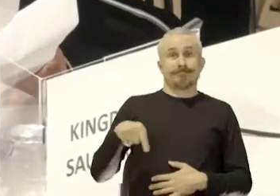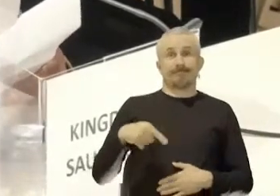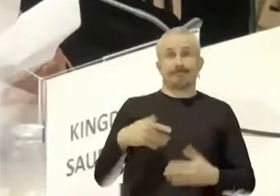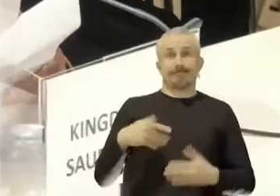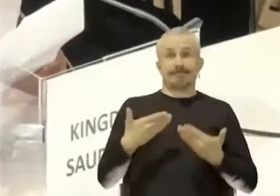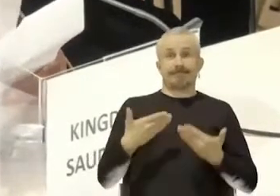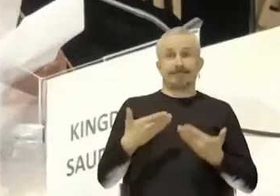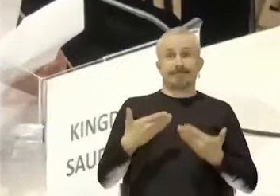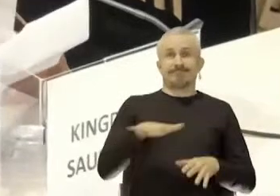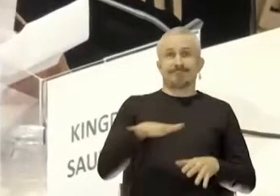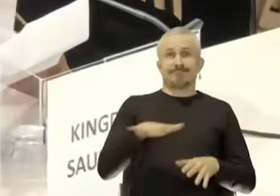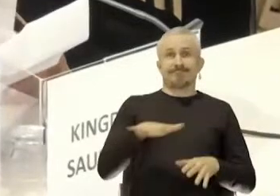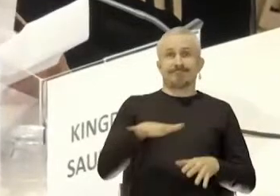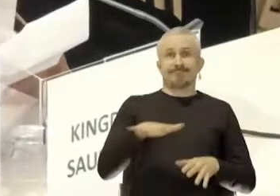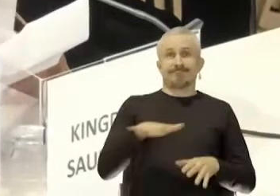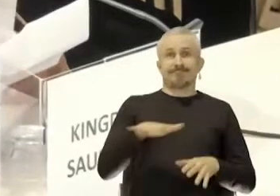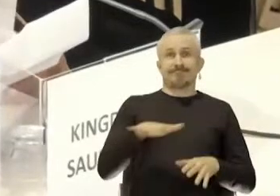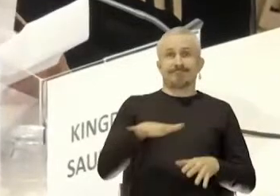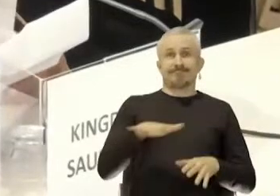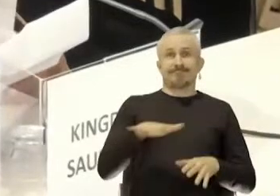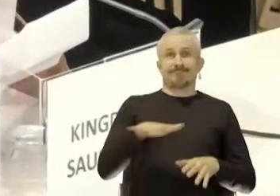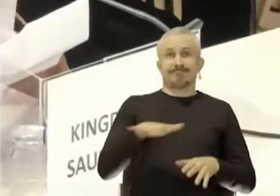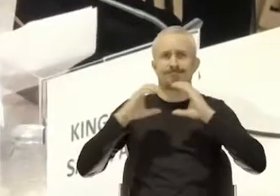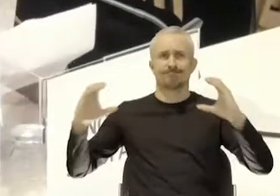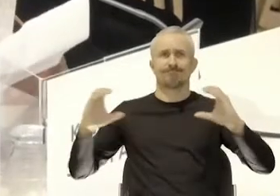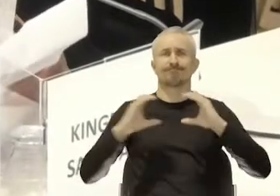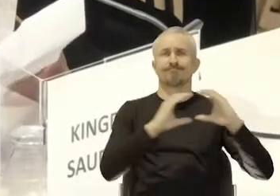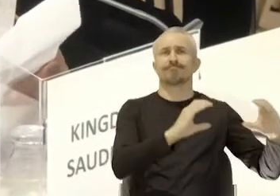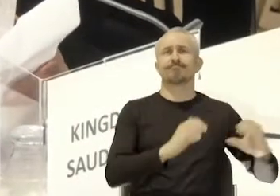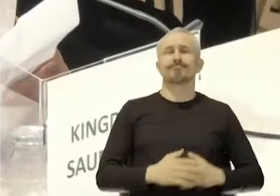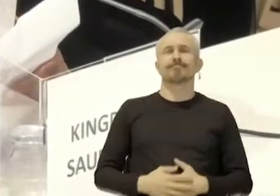mention a number of